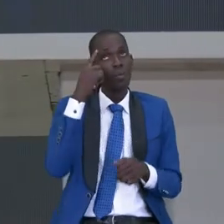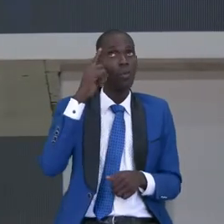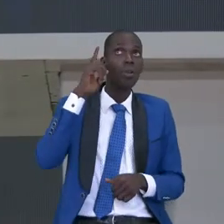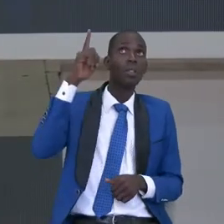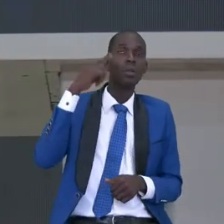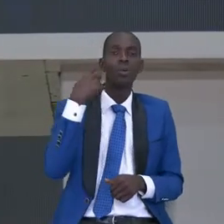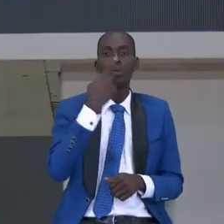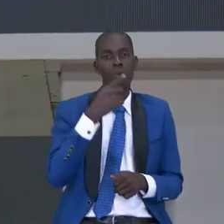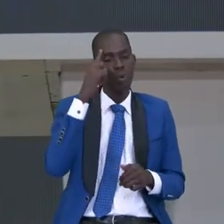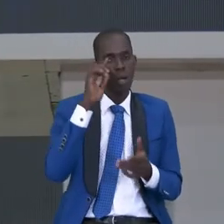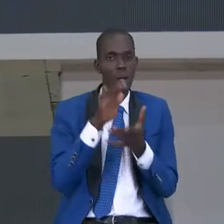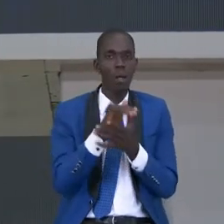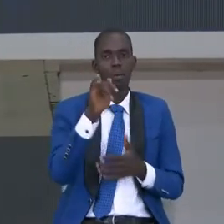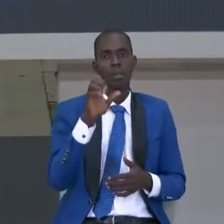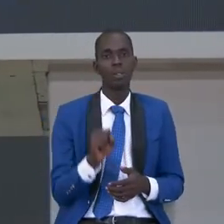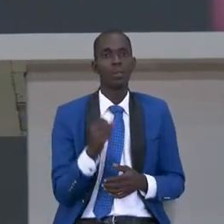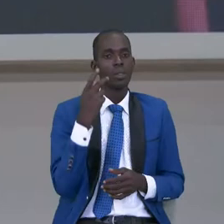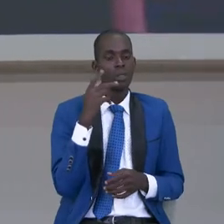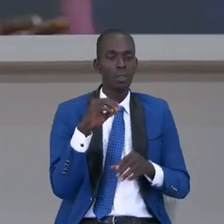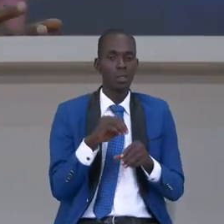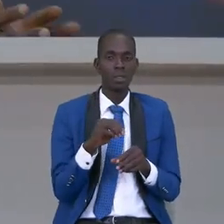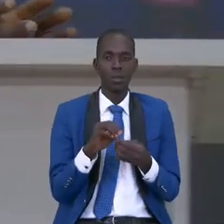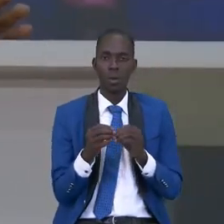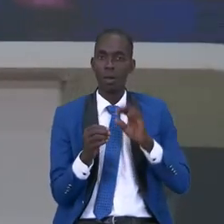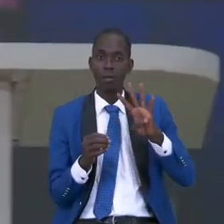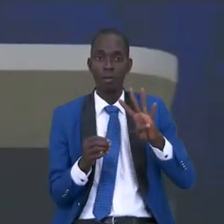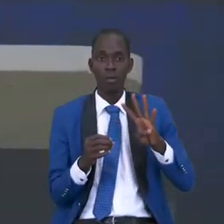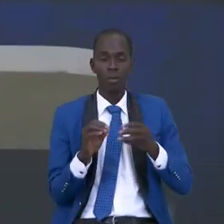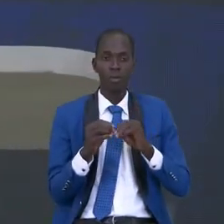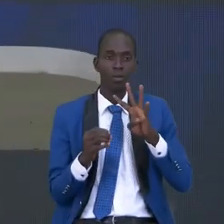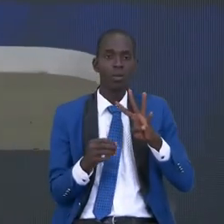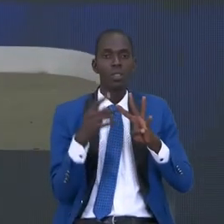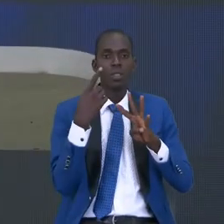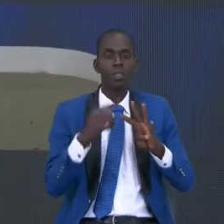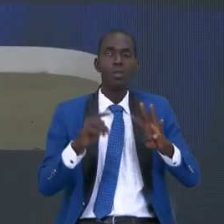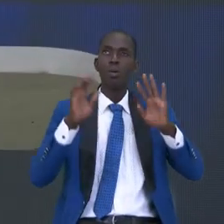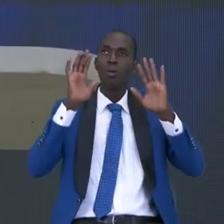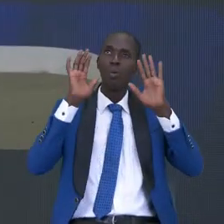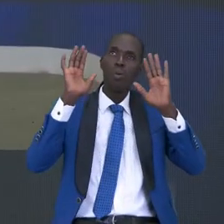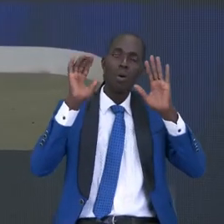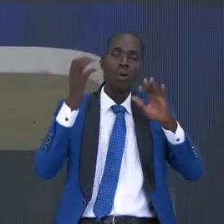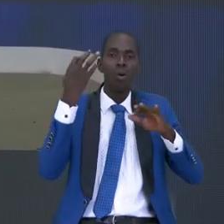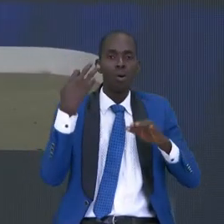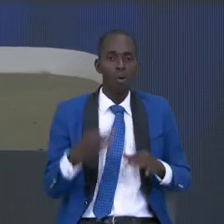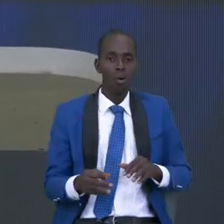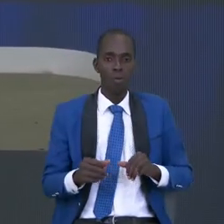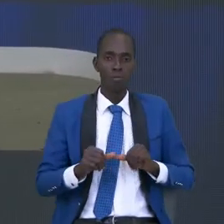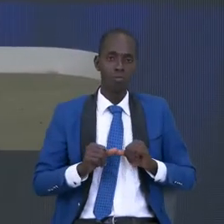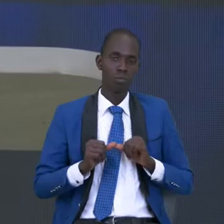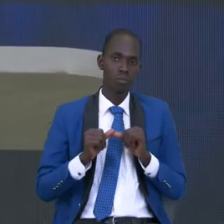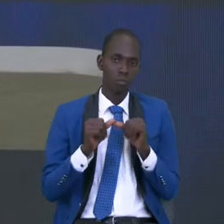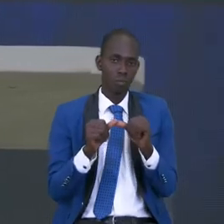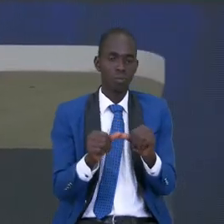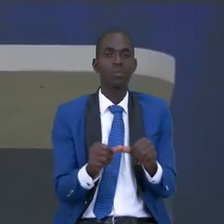who believes. We're looking at number four, and it's the wonder of steadfastness. Wonder